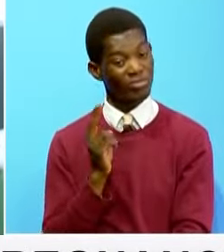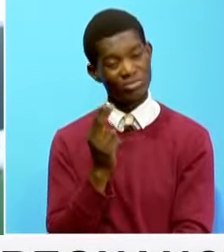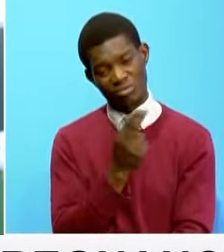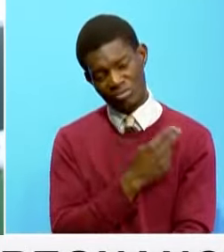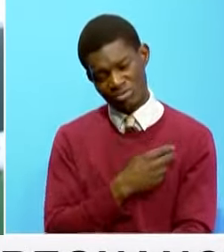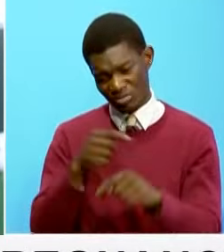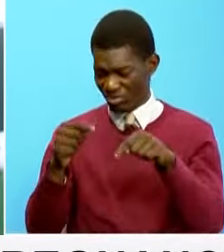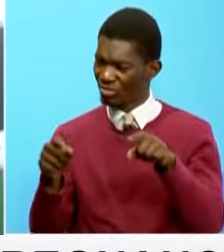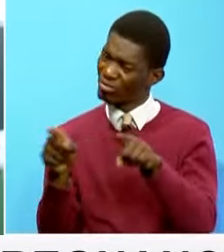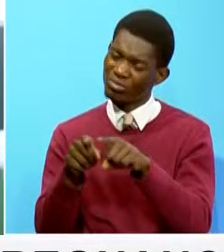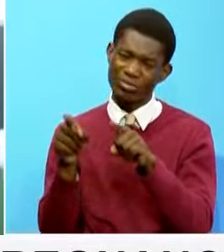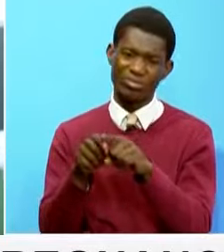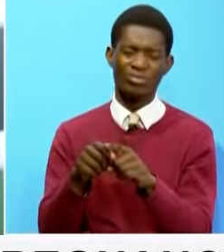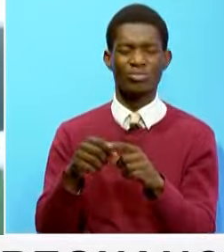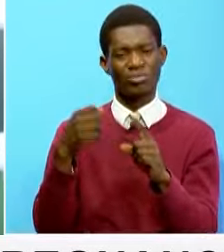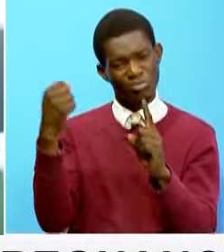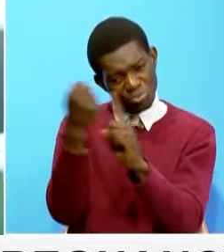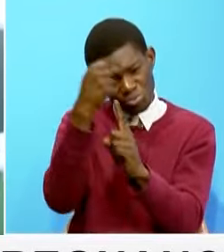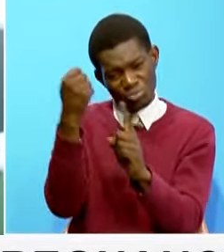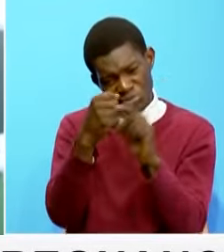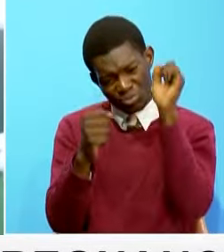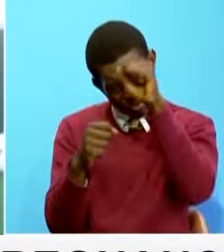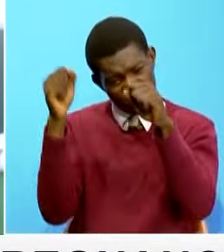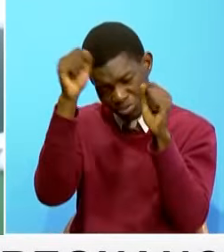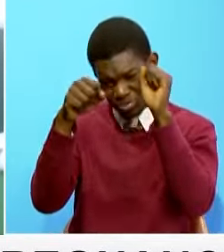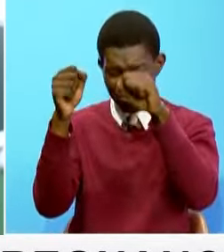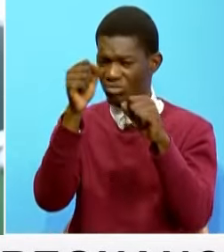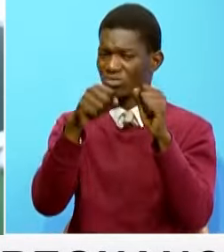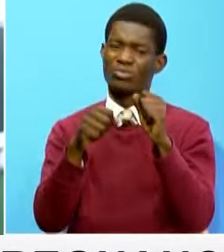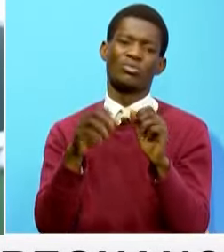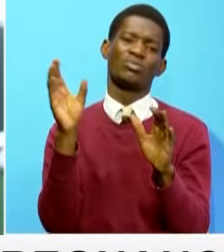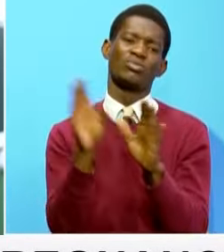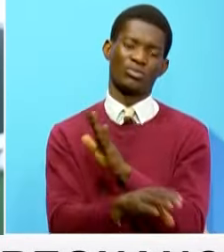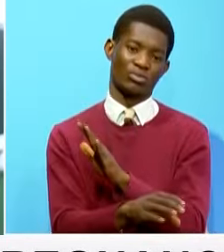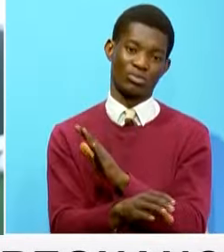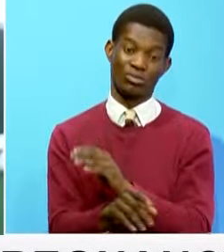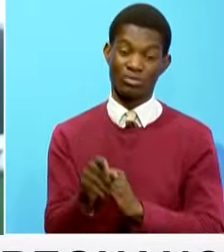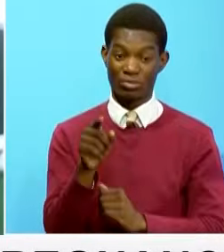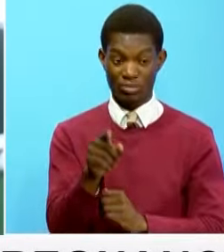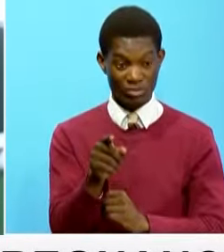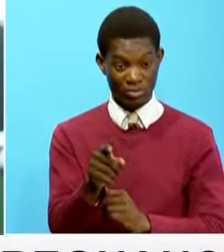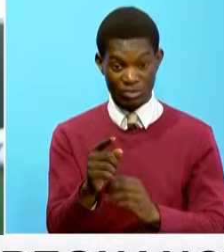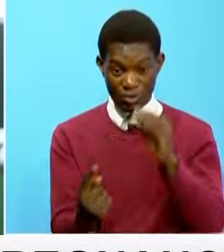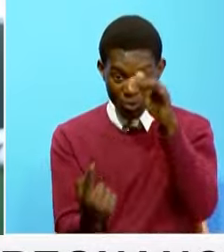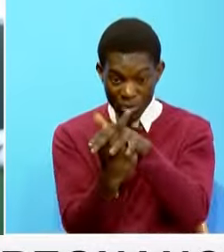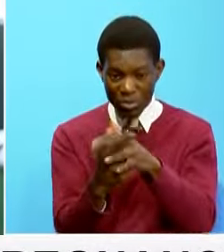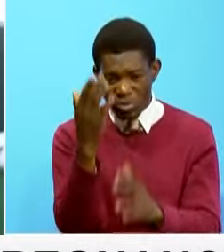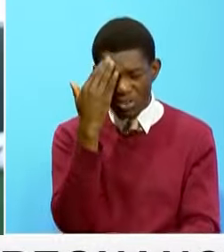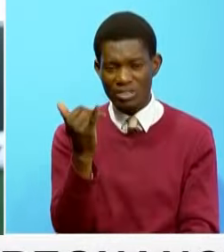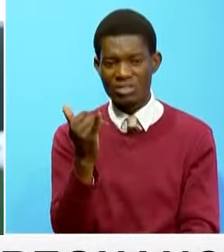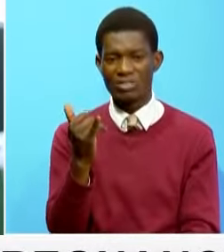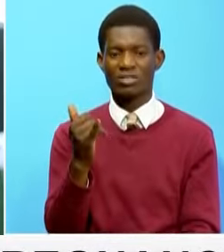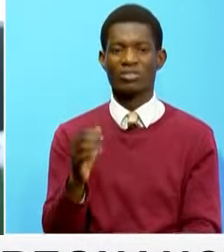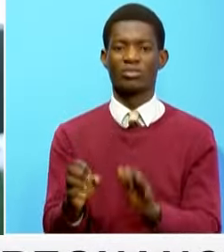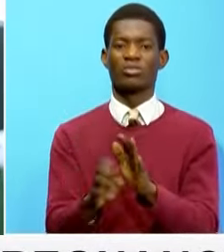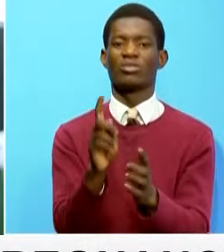fight. And you know, in most cases these things are coming, just like you said, from traditional leadership. In the societies where the